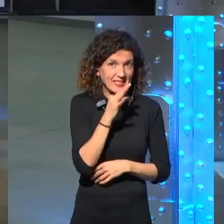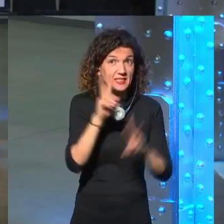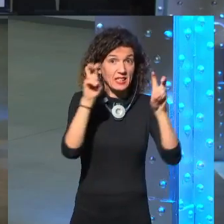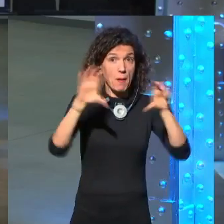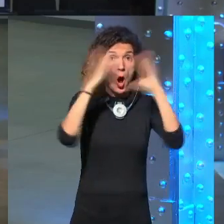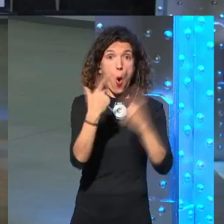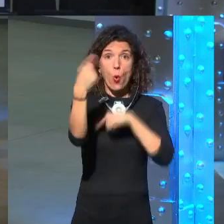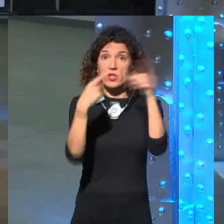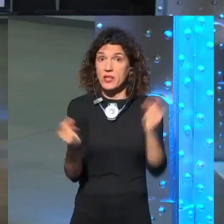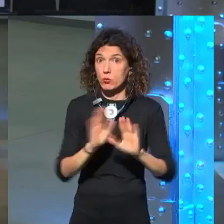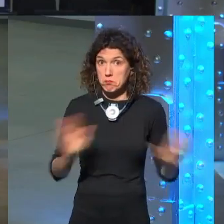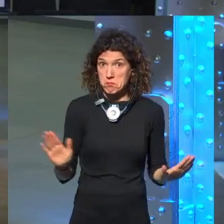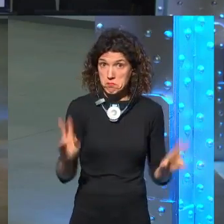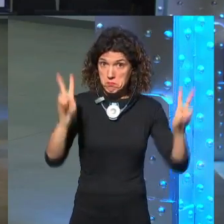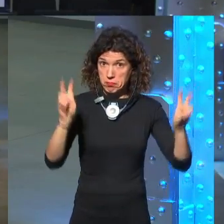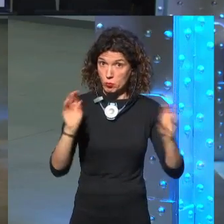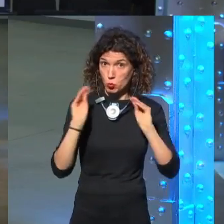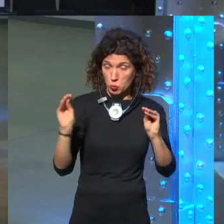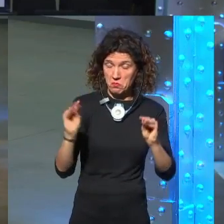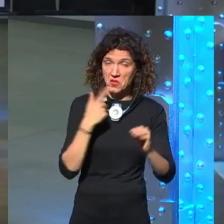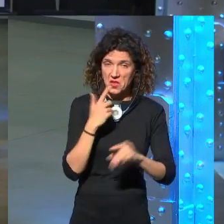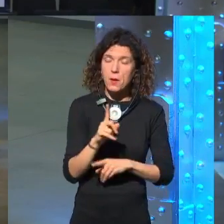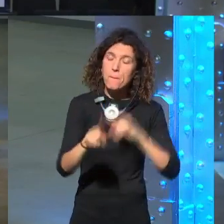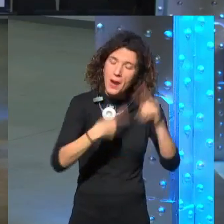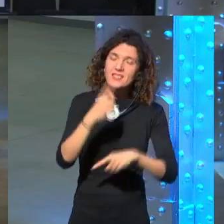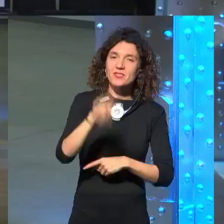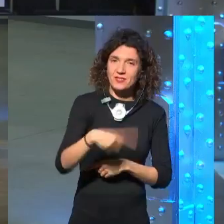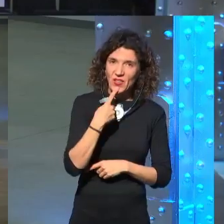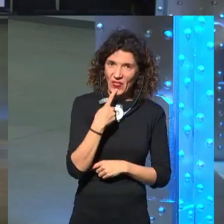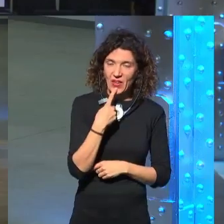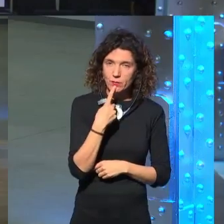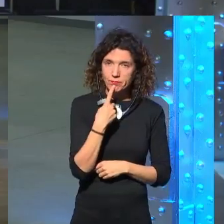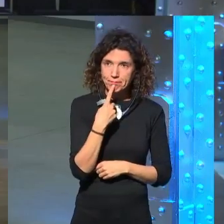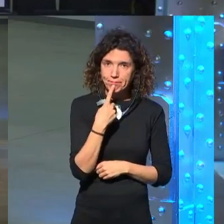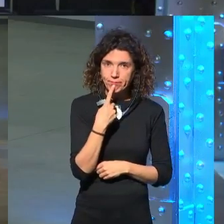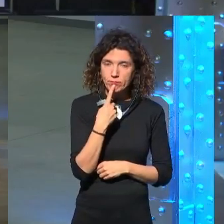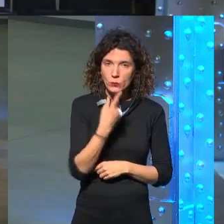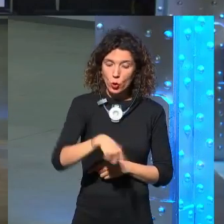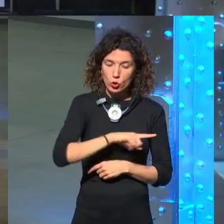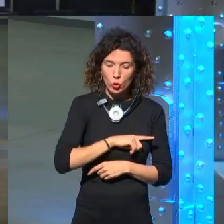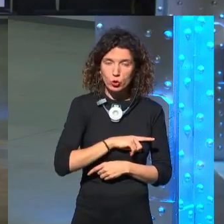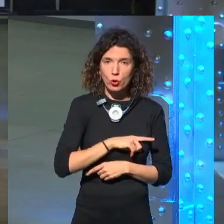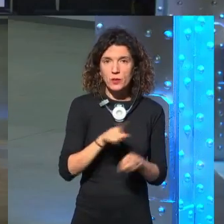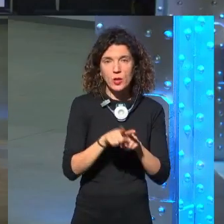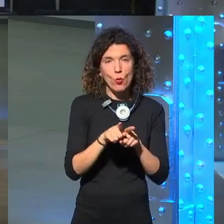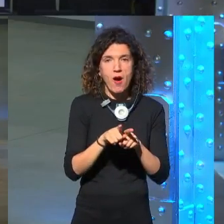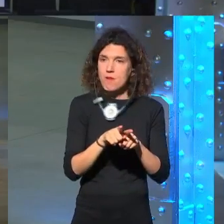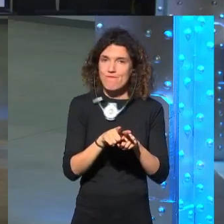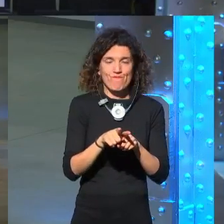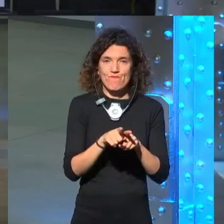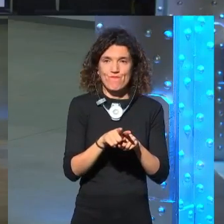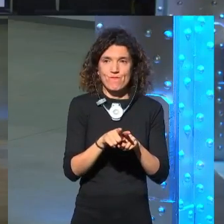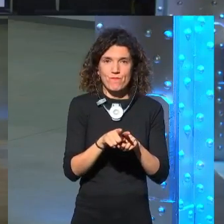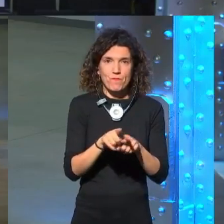on to say that we have committed idolatry, really, by giving this very